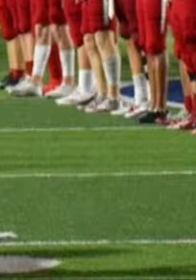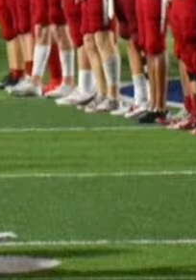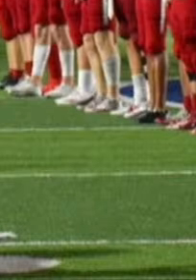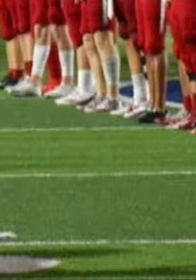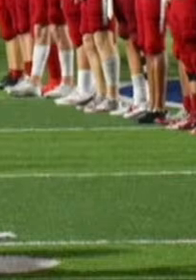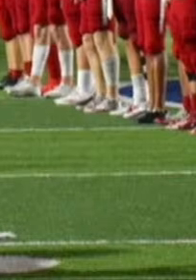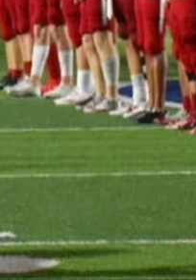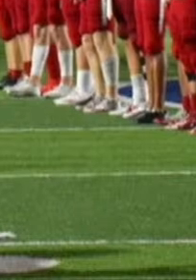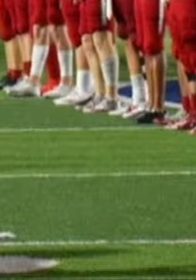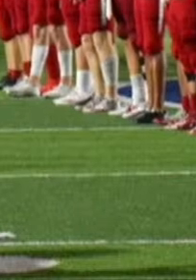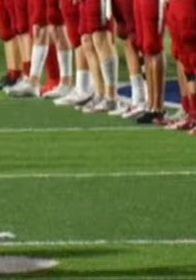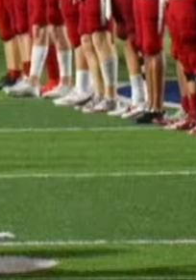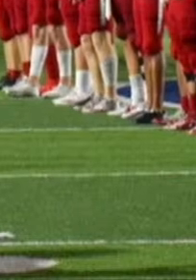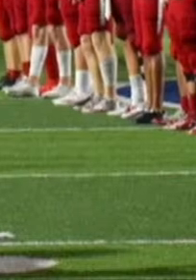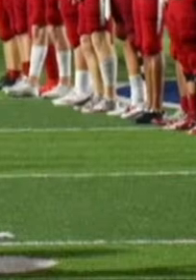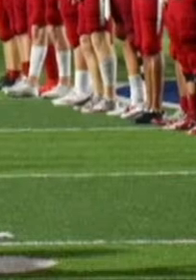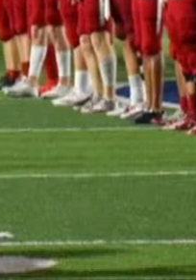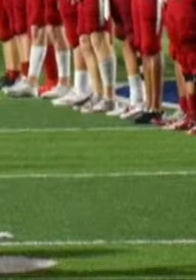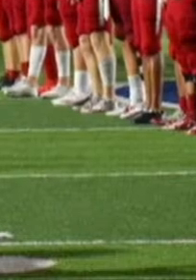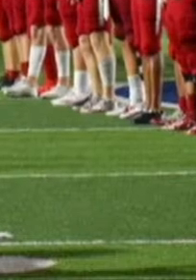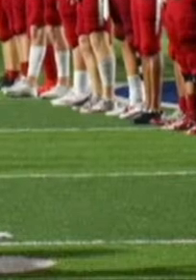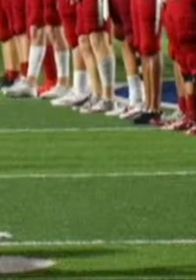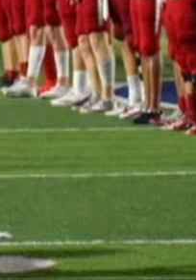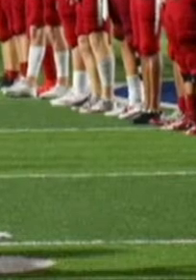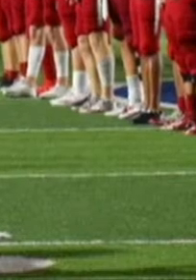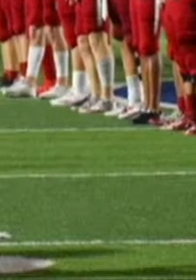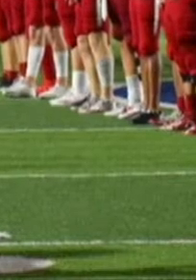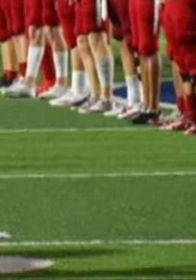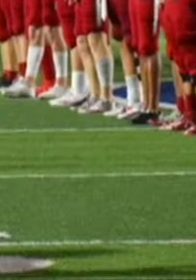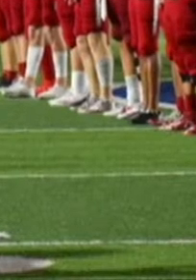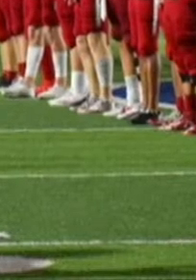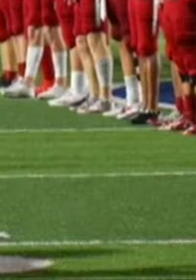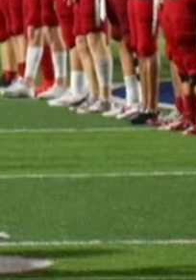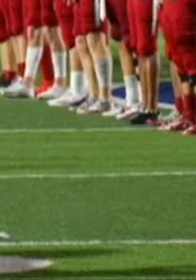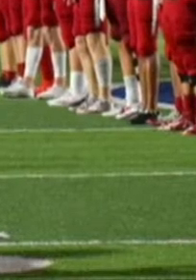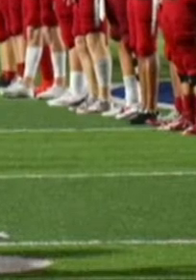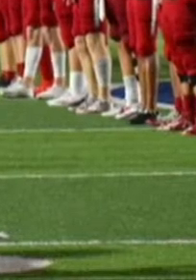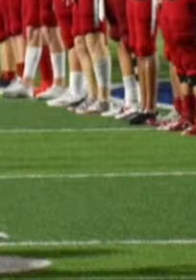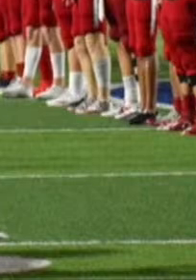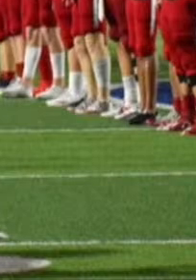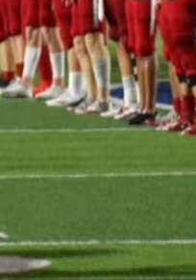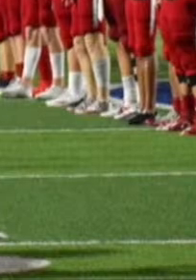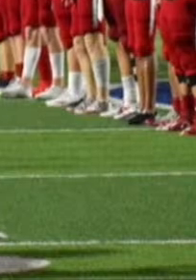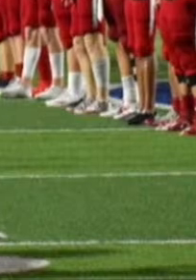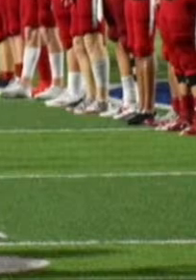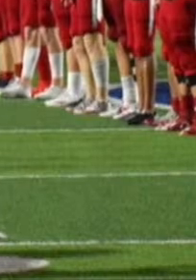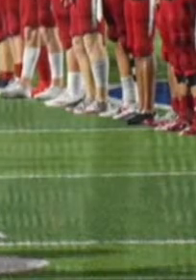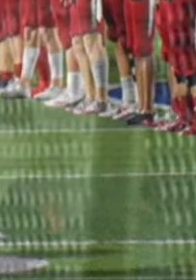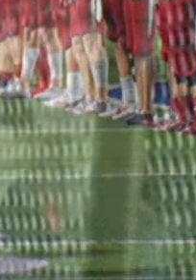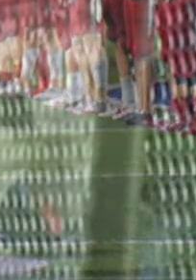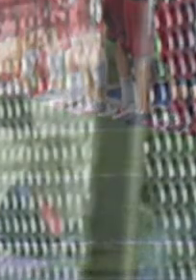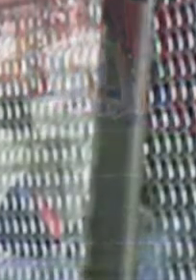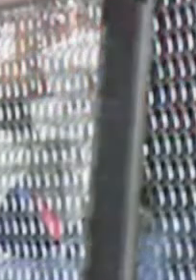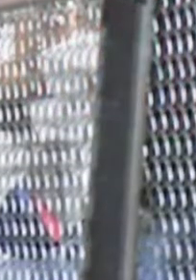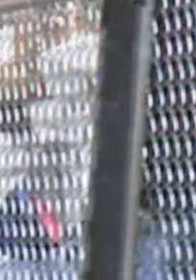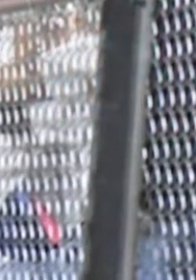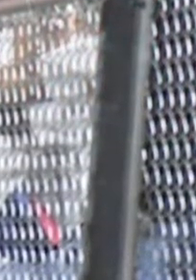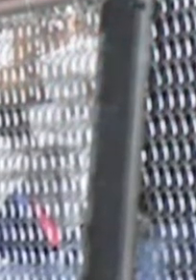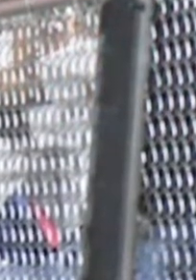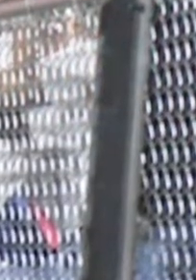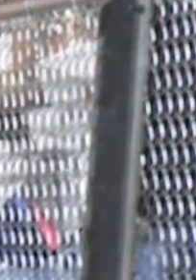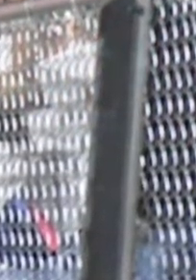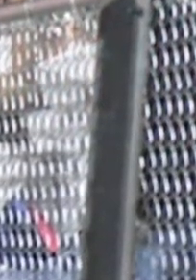This town will never change. People come and go, it's all the same. Speed the roads on a